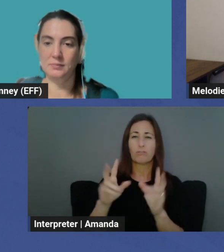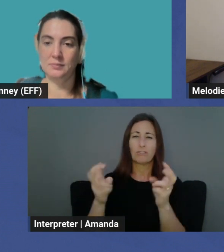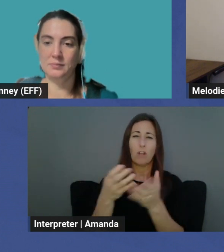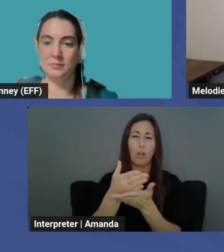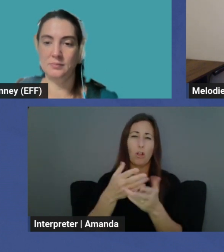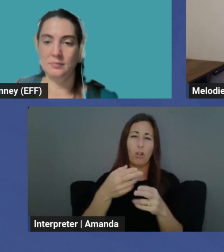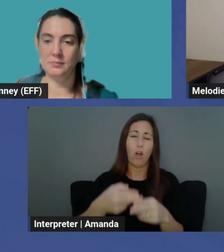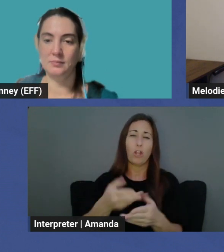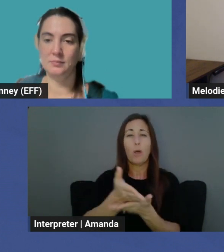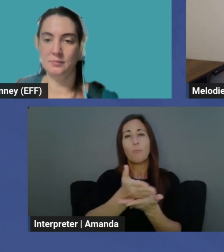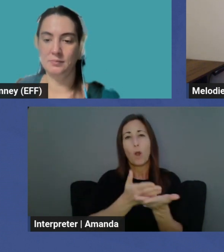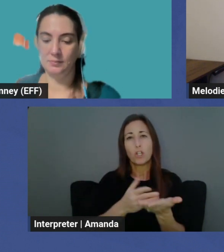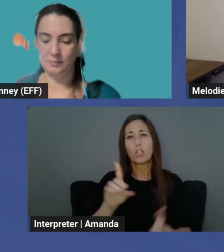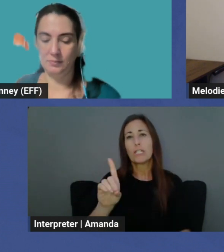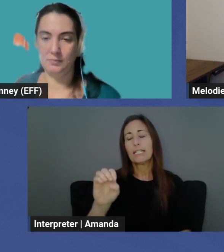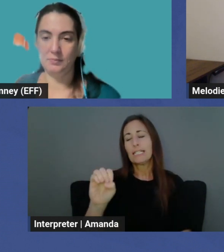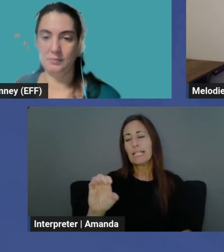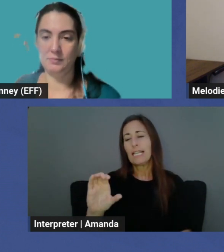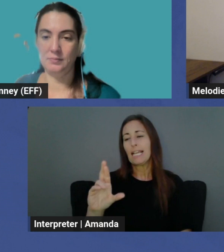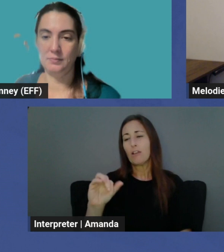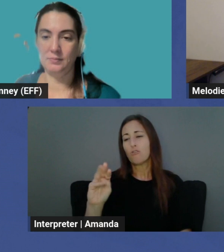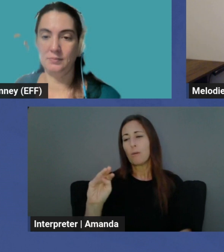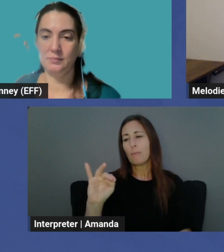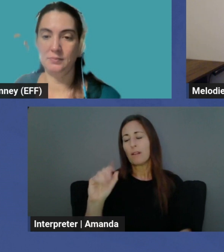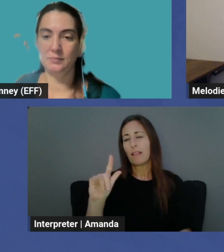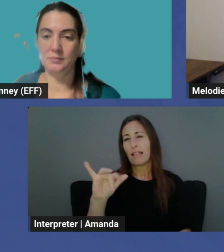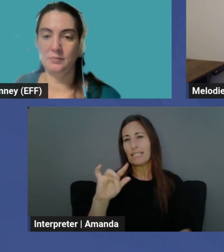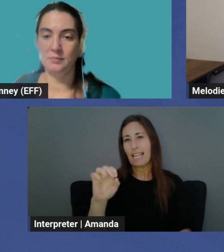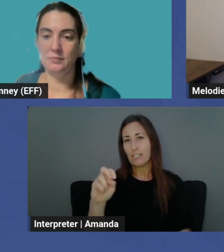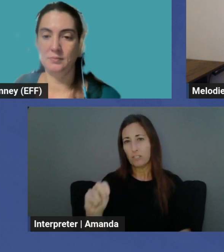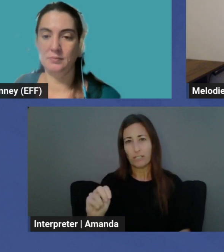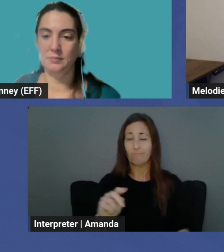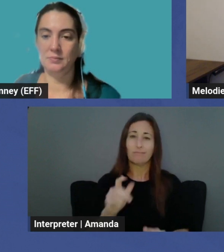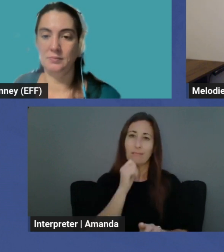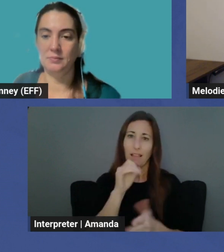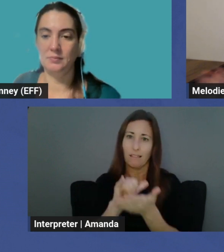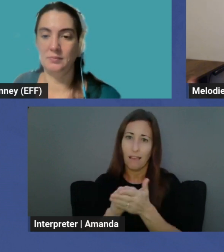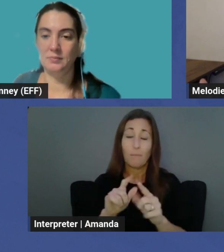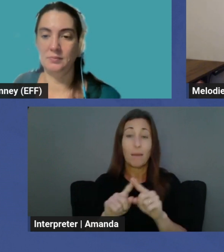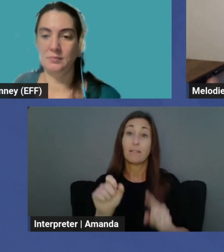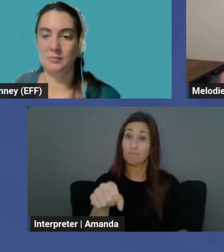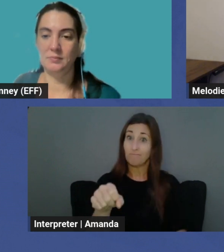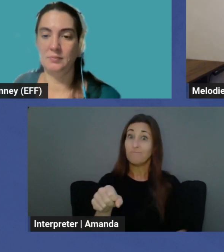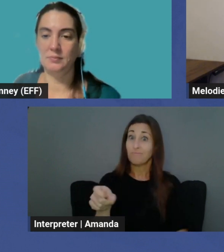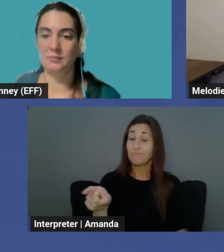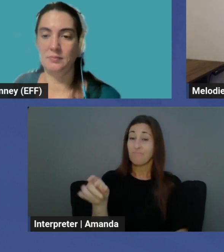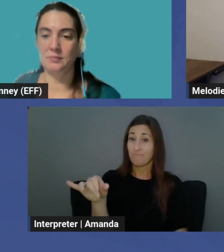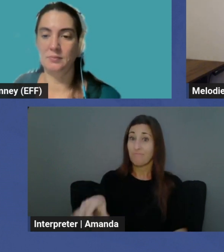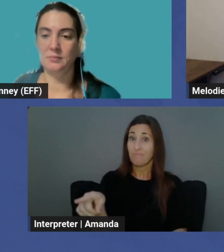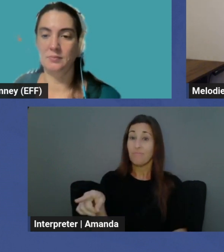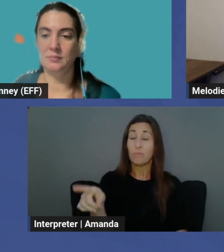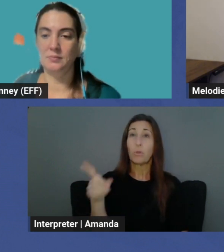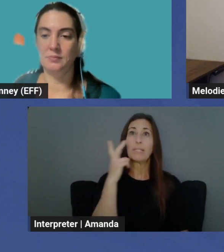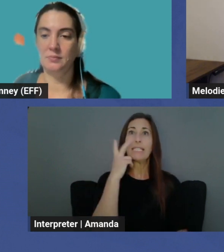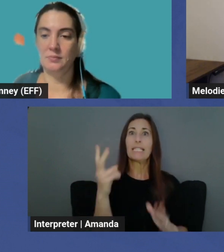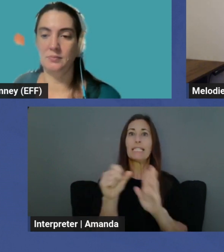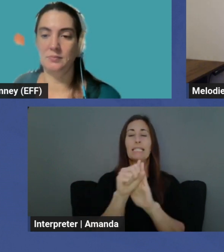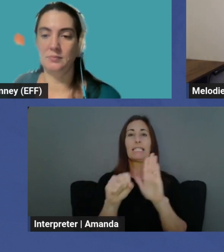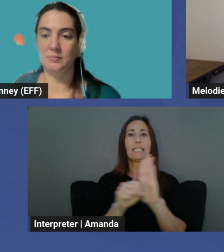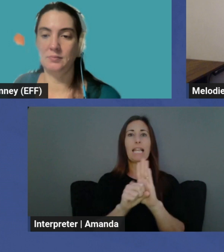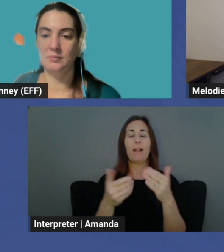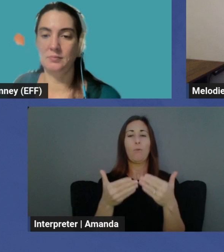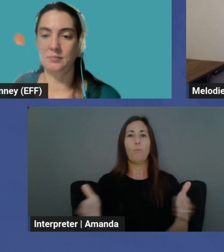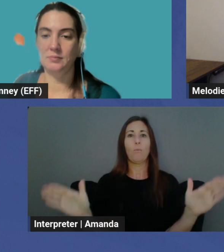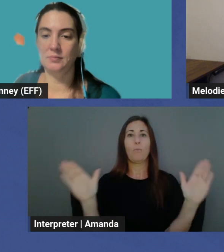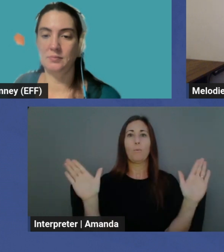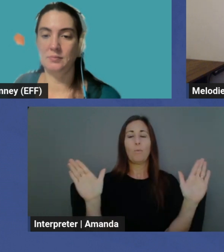which it is not that. But essentially, yeah, these statewide